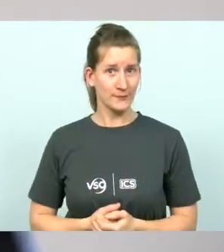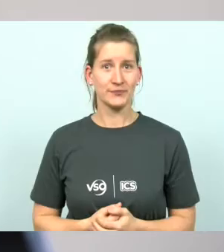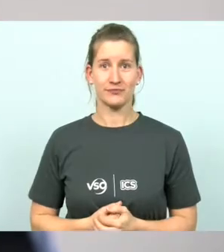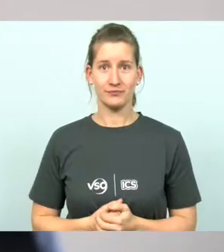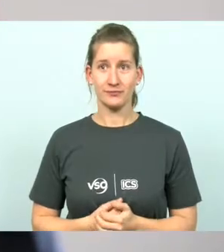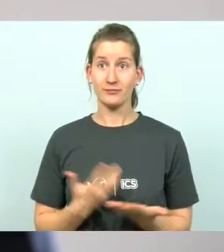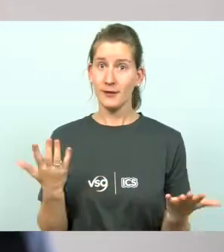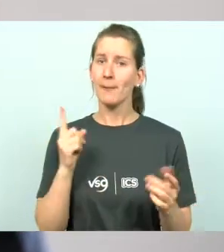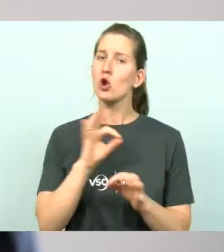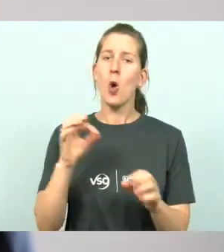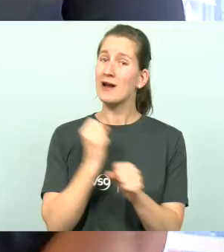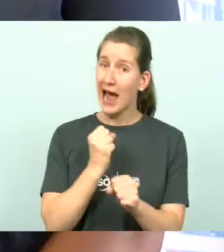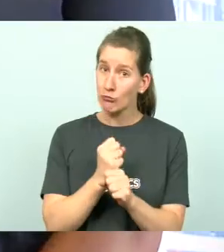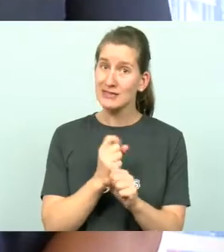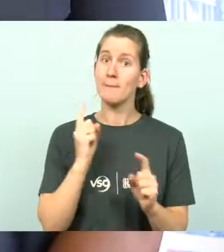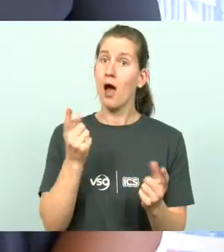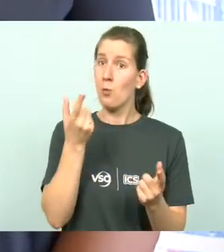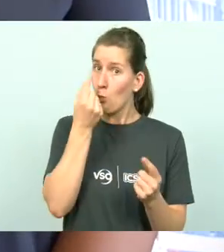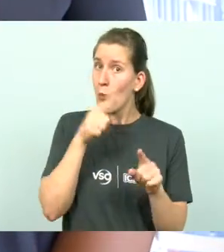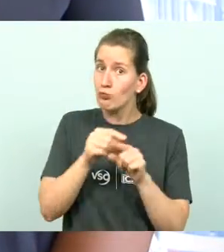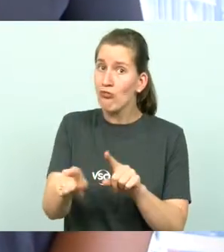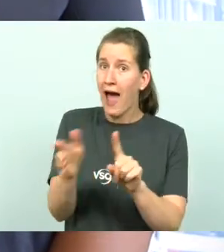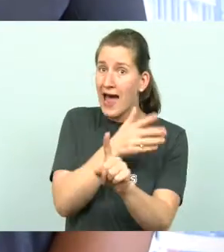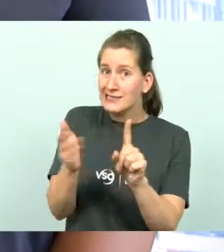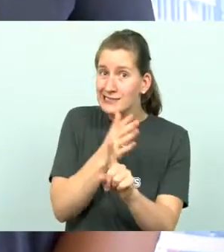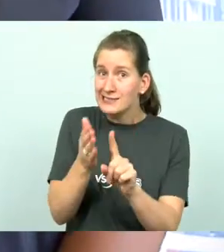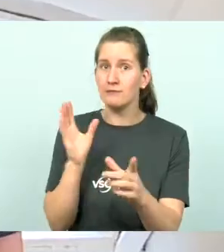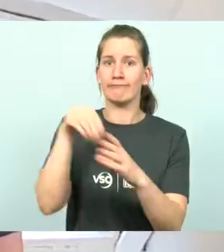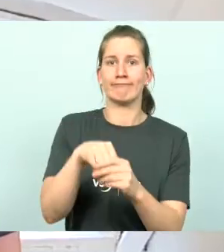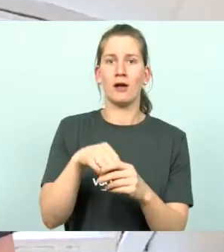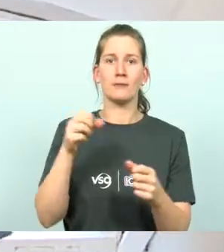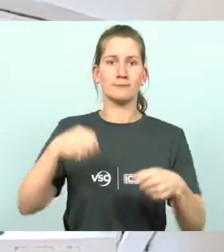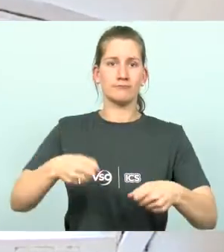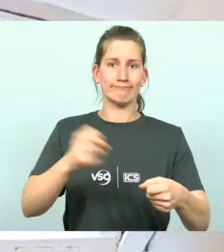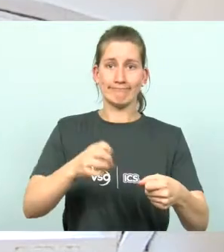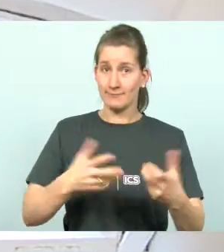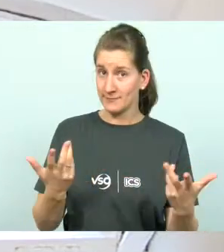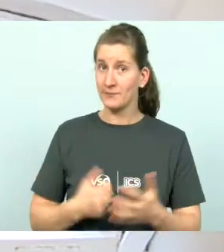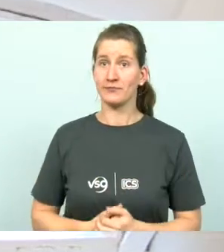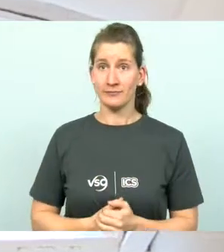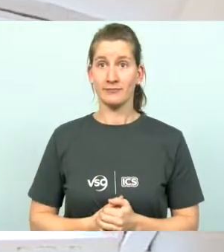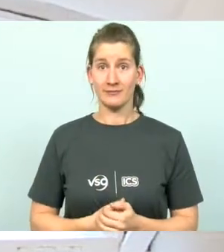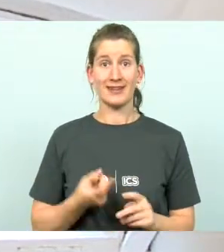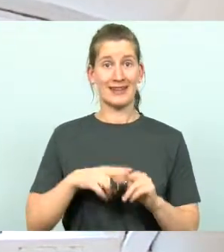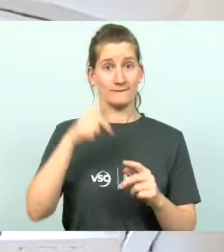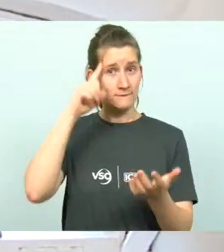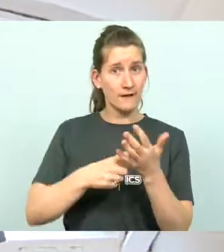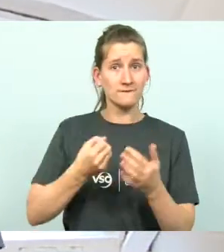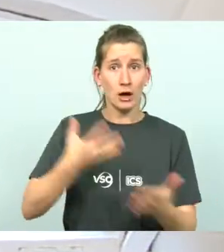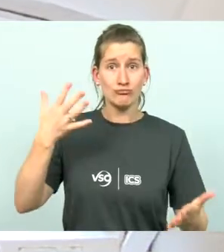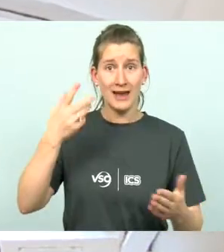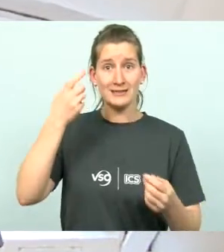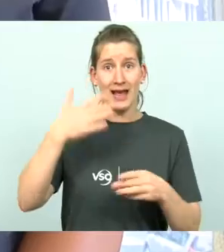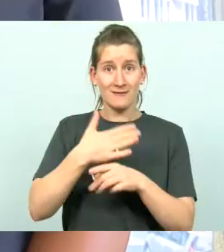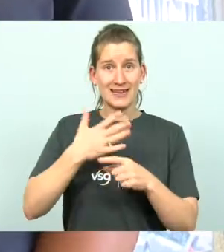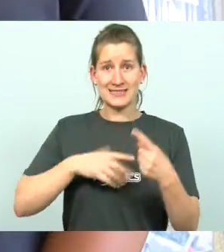never guaranteed, but go in person well in advance and hopefully you'll be successful. Once you've decided what fundraising activities you're going to do, you need to set yourself